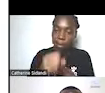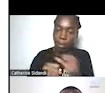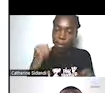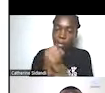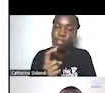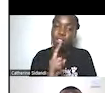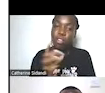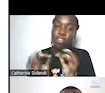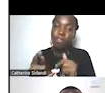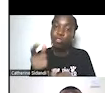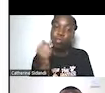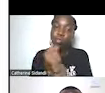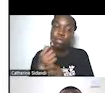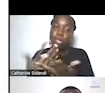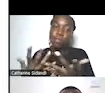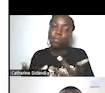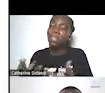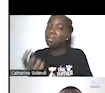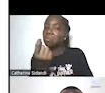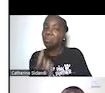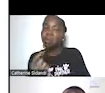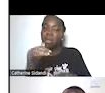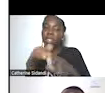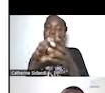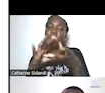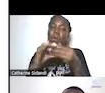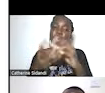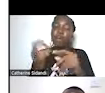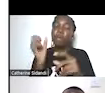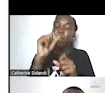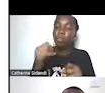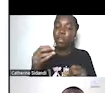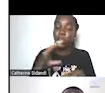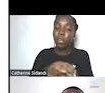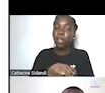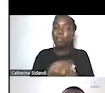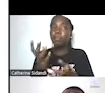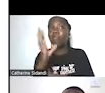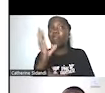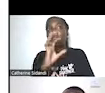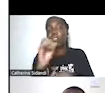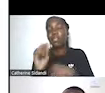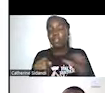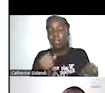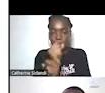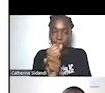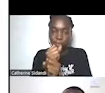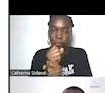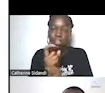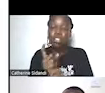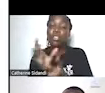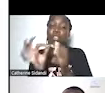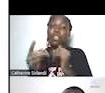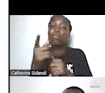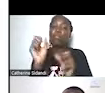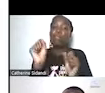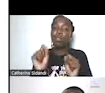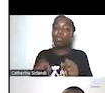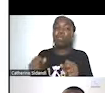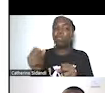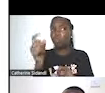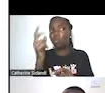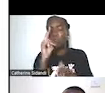in terms of our modeling, we're able to move it straight to 5,000 within 5 years. So if you're able to predict the future, then